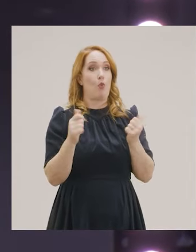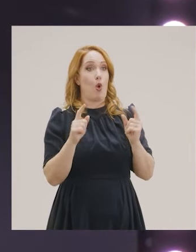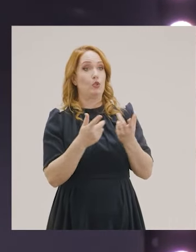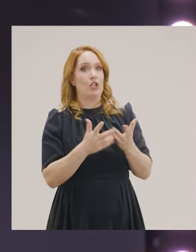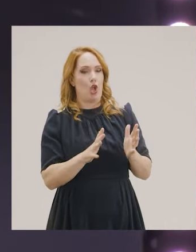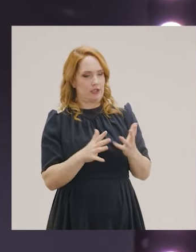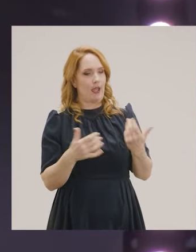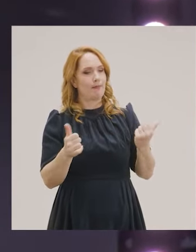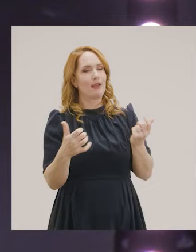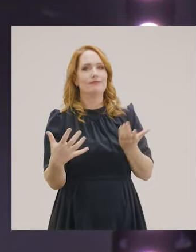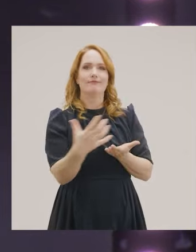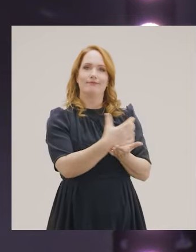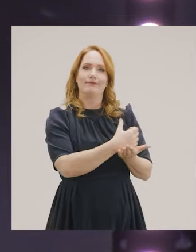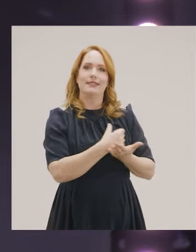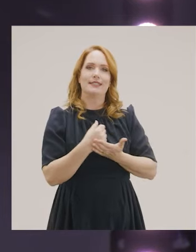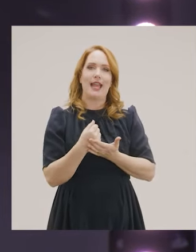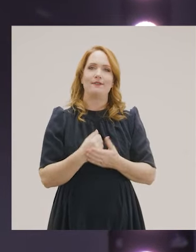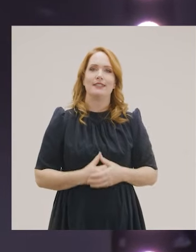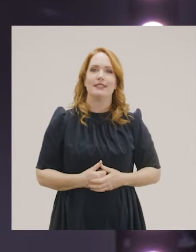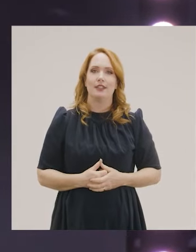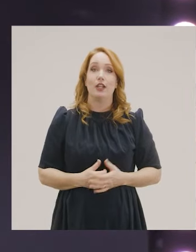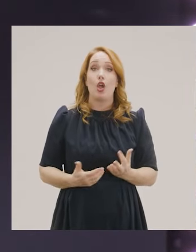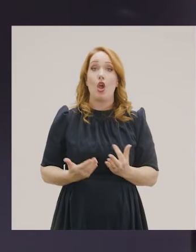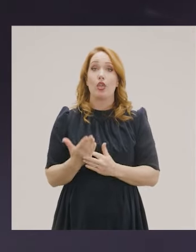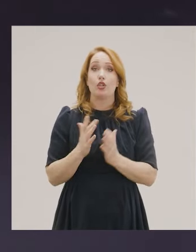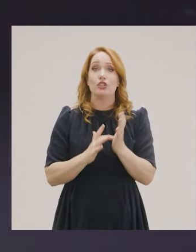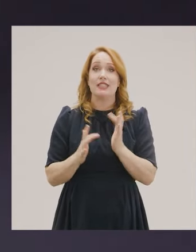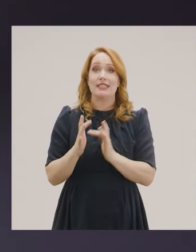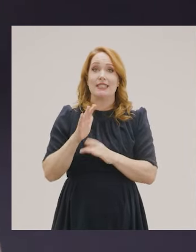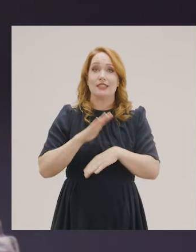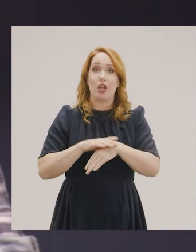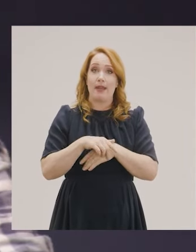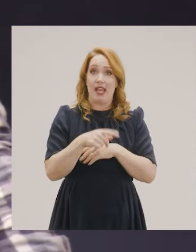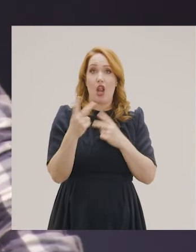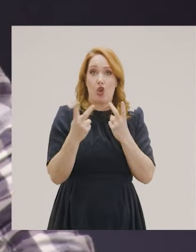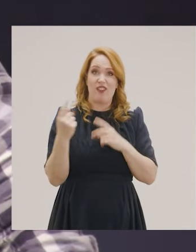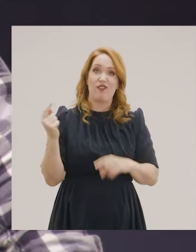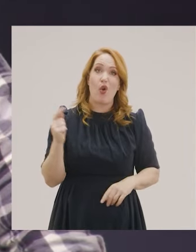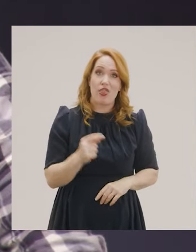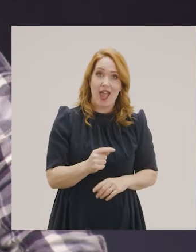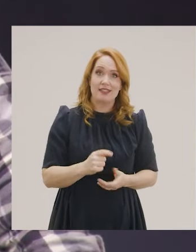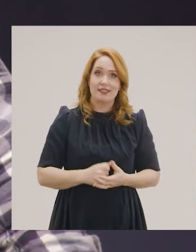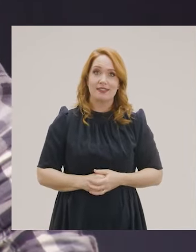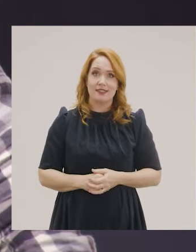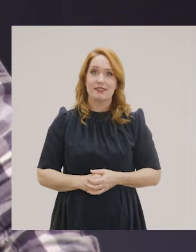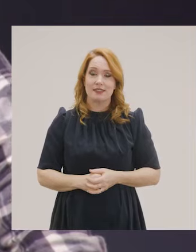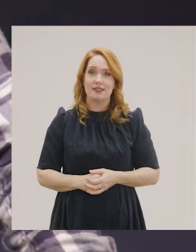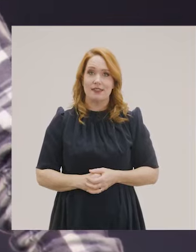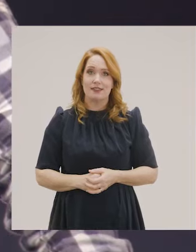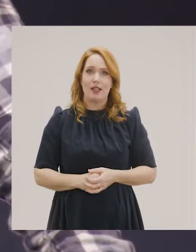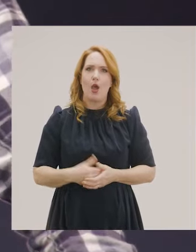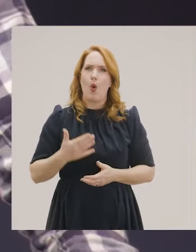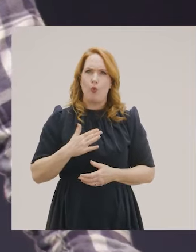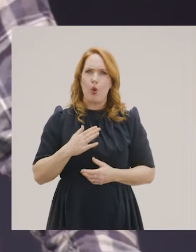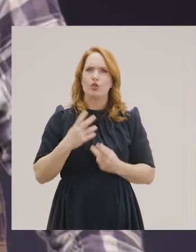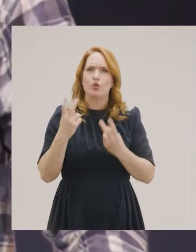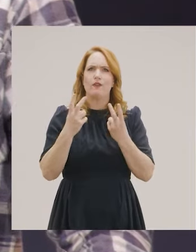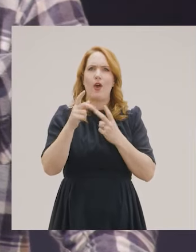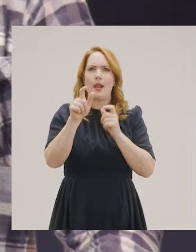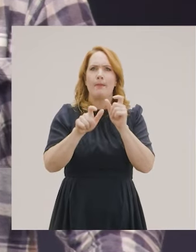lost. You know, in Jesus' time, that was what he was looking for. He was looking for